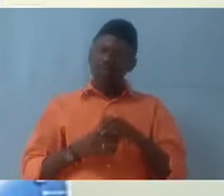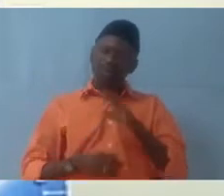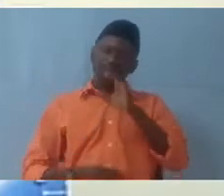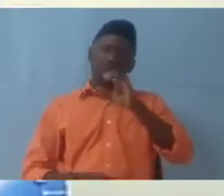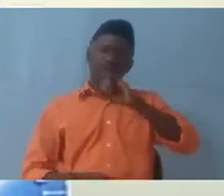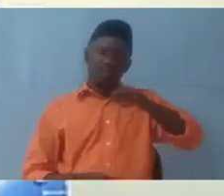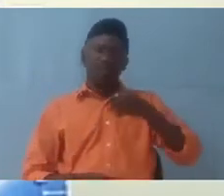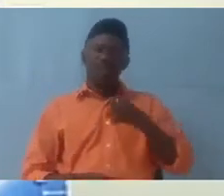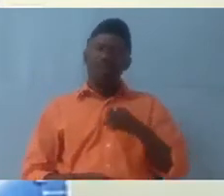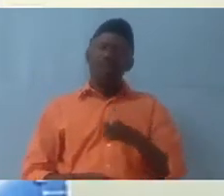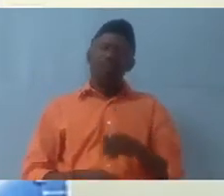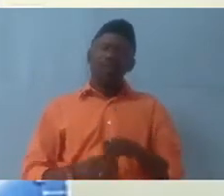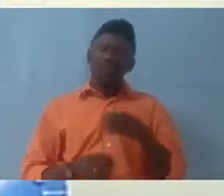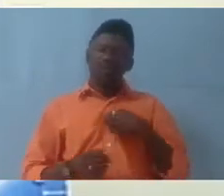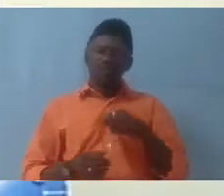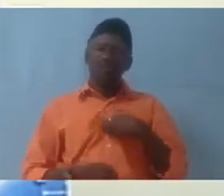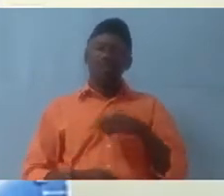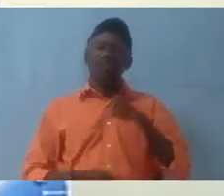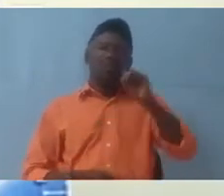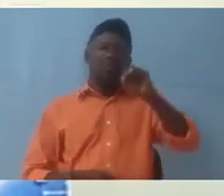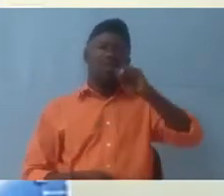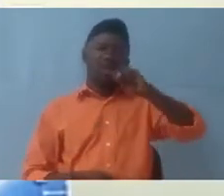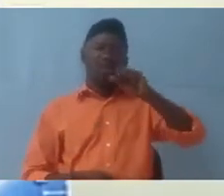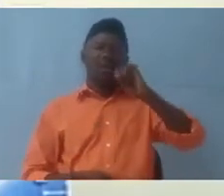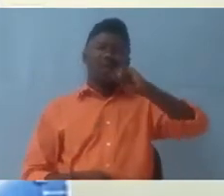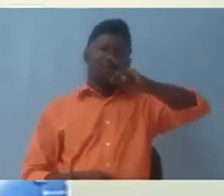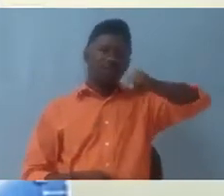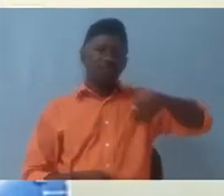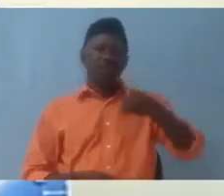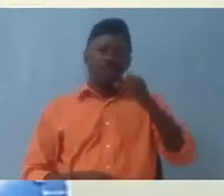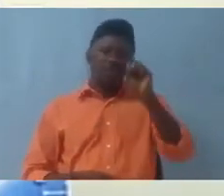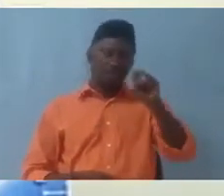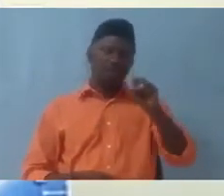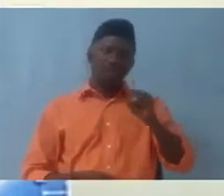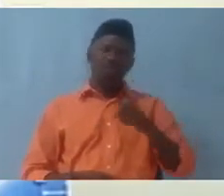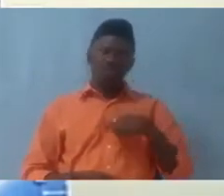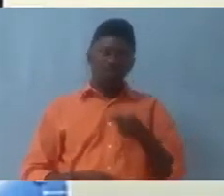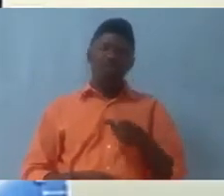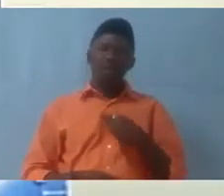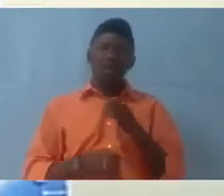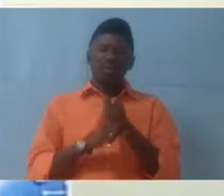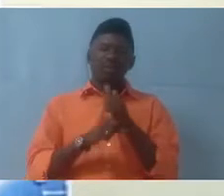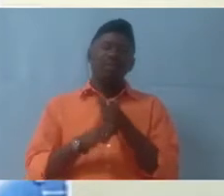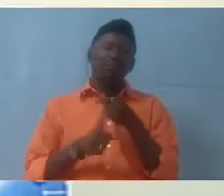concerned, he intervened in the matter. Ma gërëm ko nak lool ci li nga xamné non la ci dugalé loxom ci mbir momu.